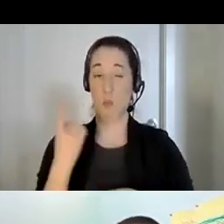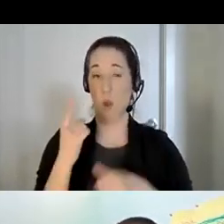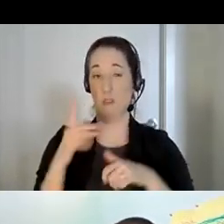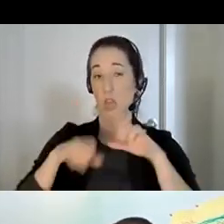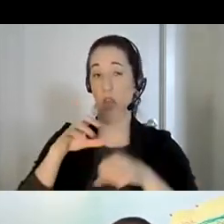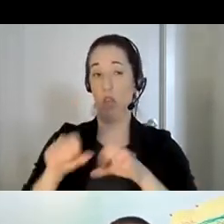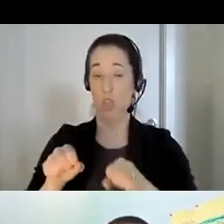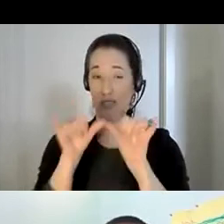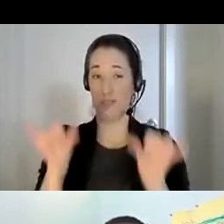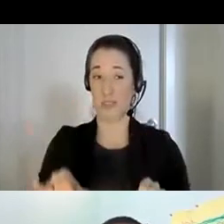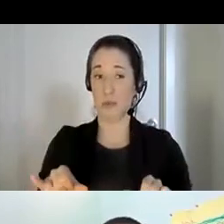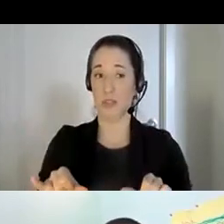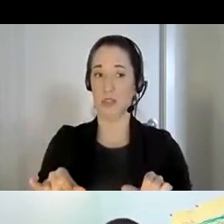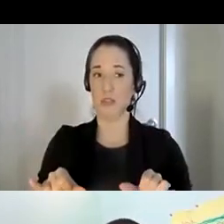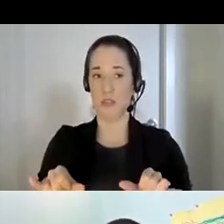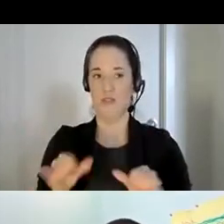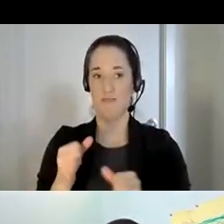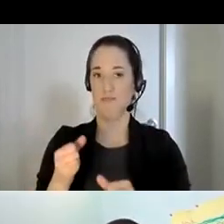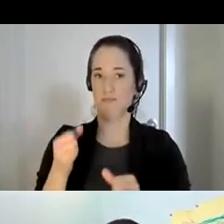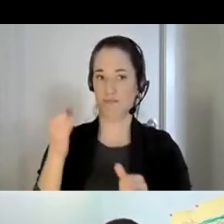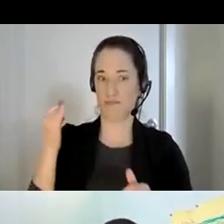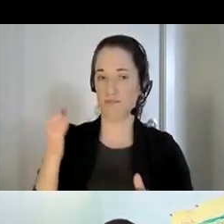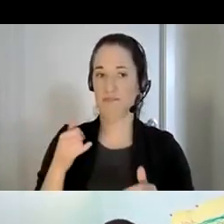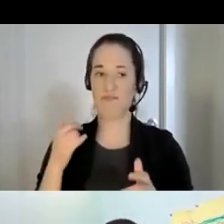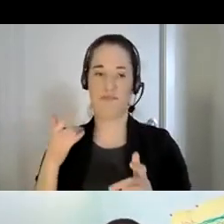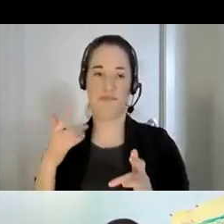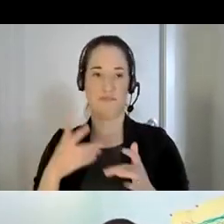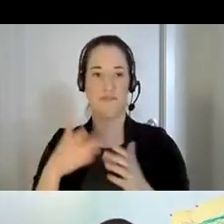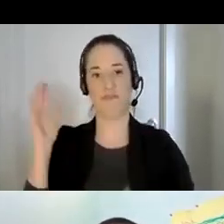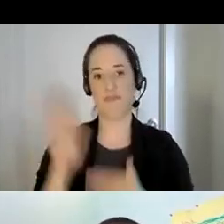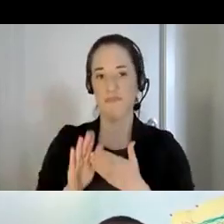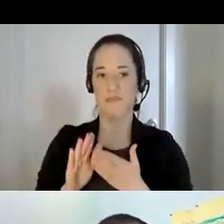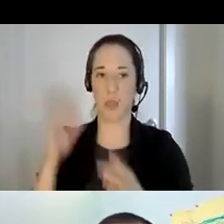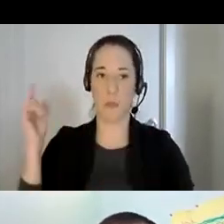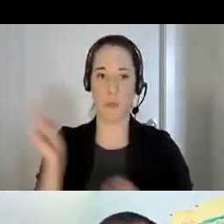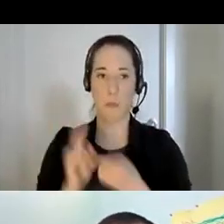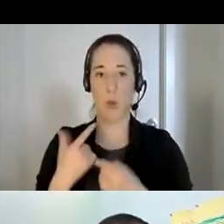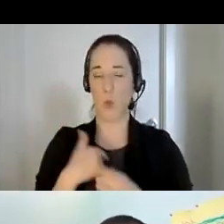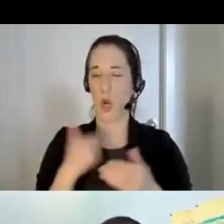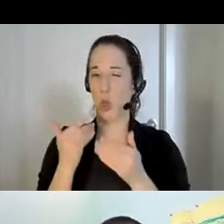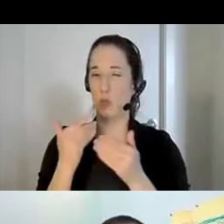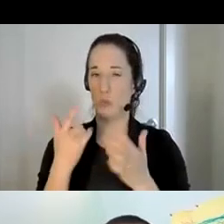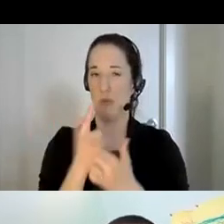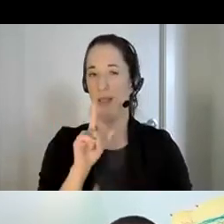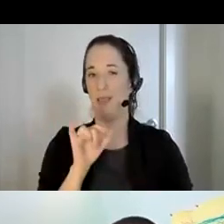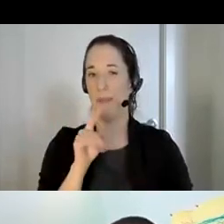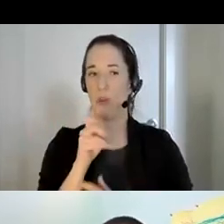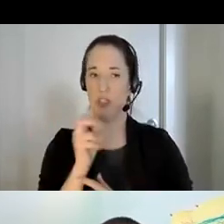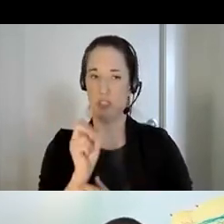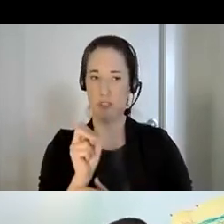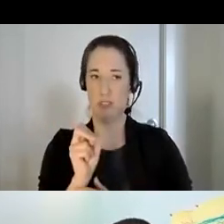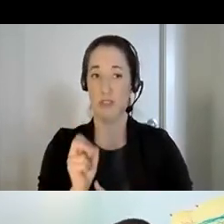off, we are closer to liberation. Imperialism is an international system of exploitation, and we,